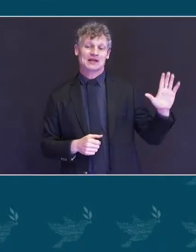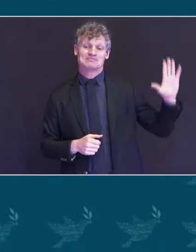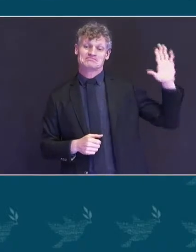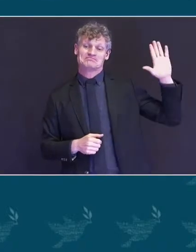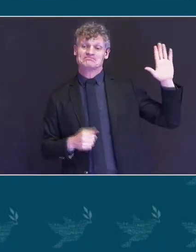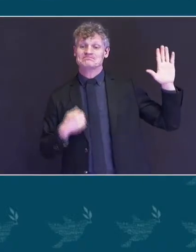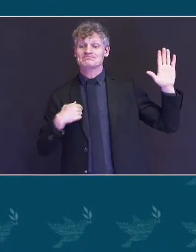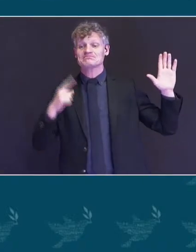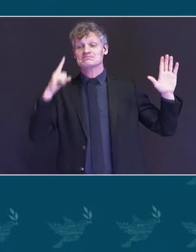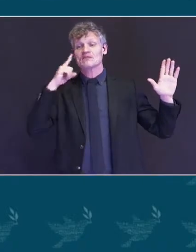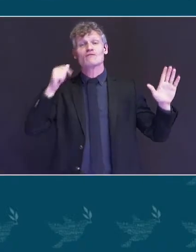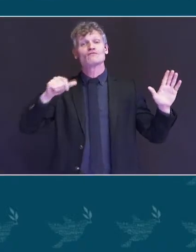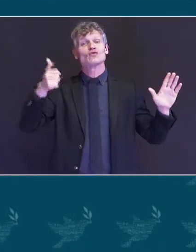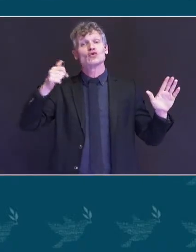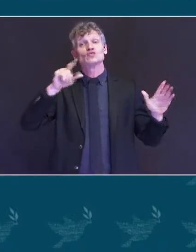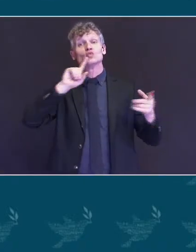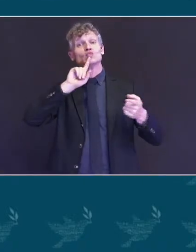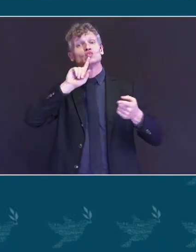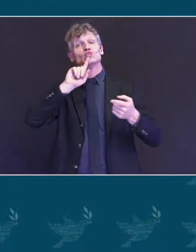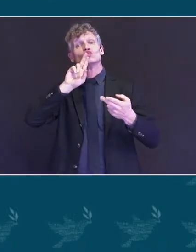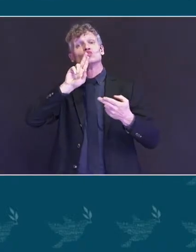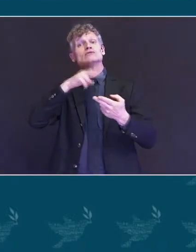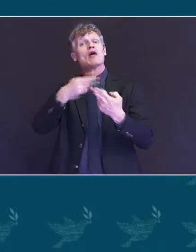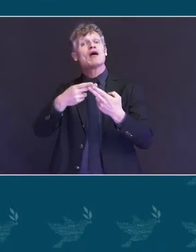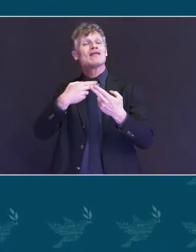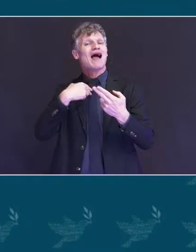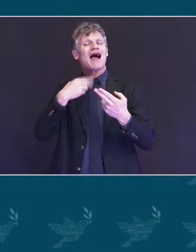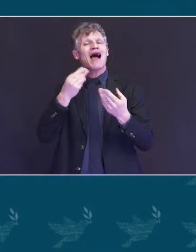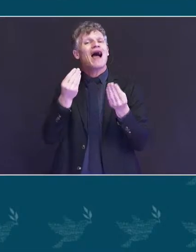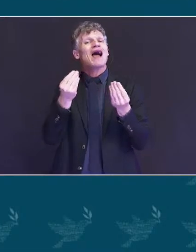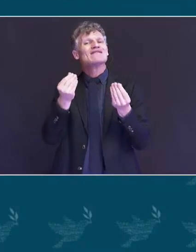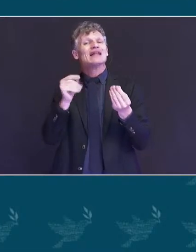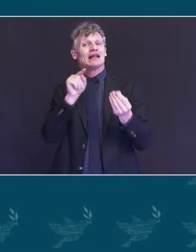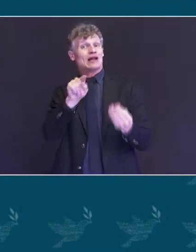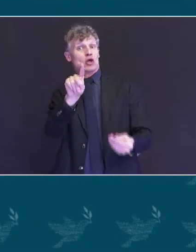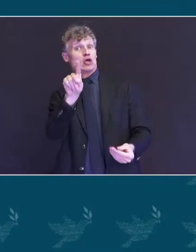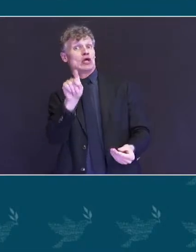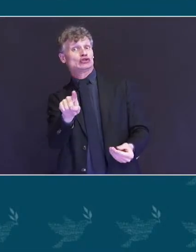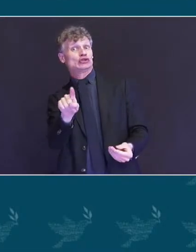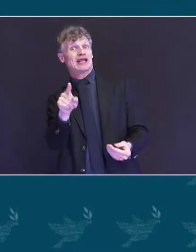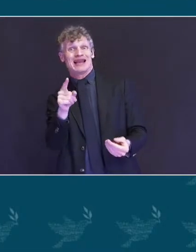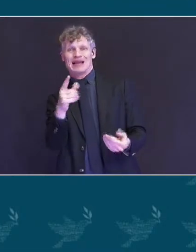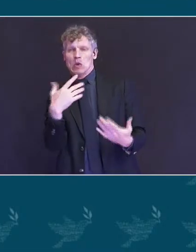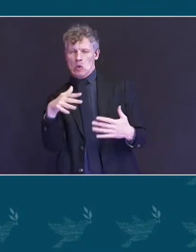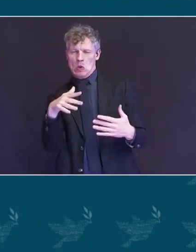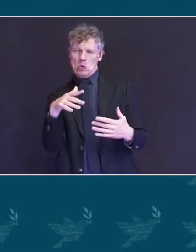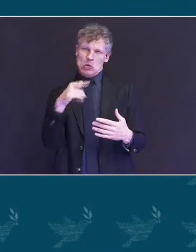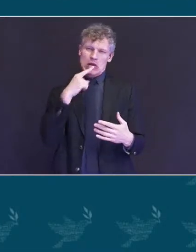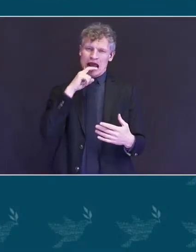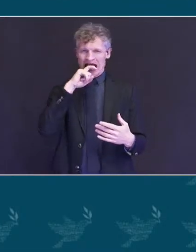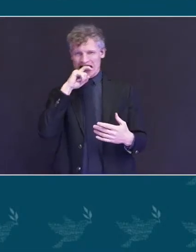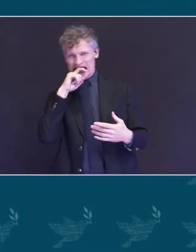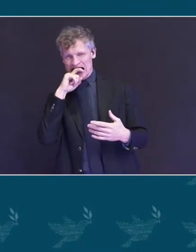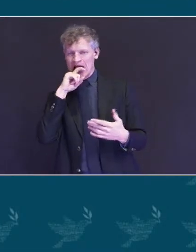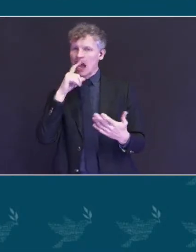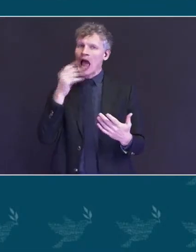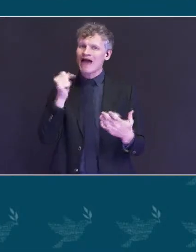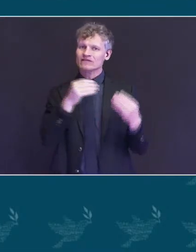it's many really good and difficult questions to answer, but at least if you have moderators and even if you